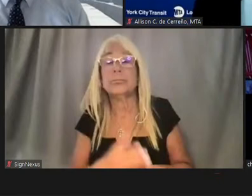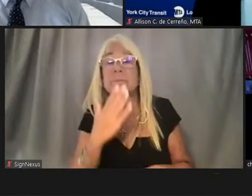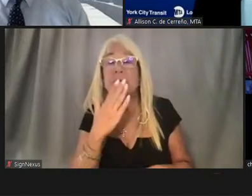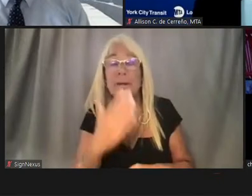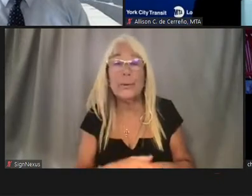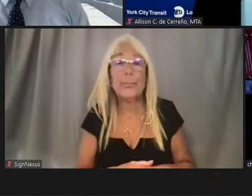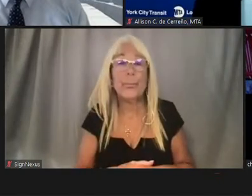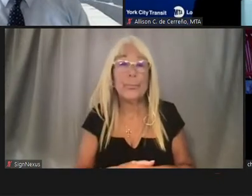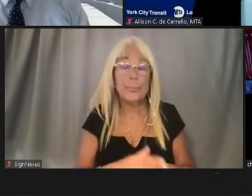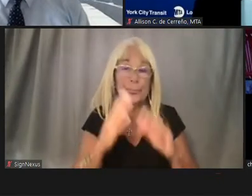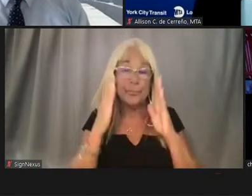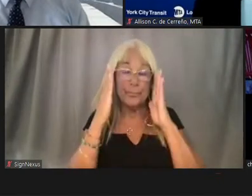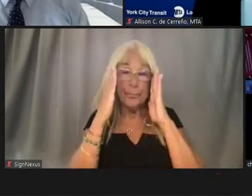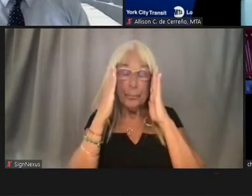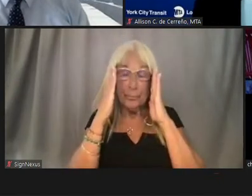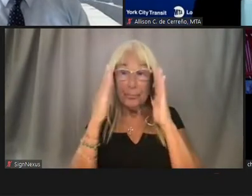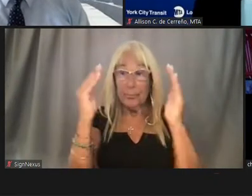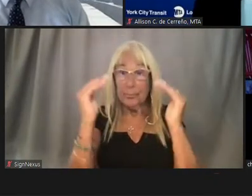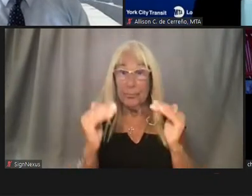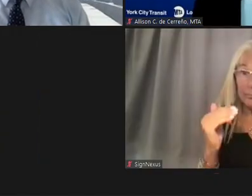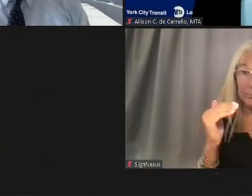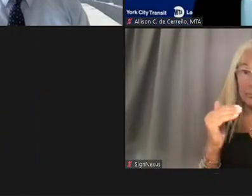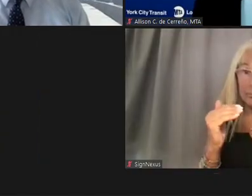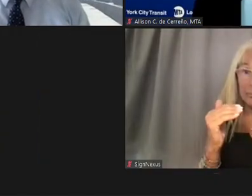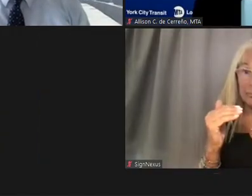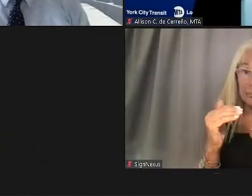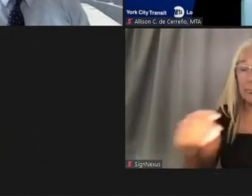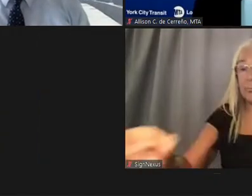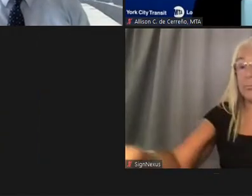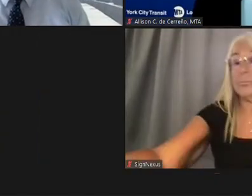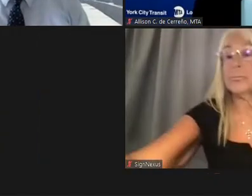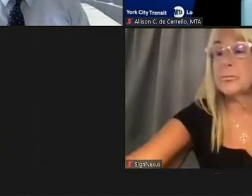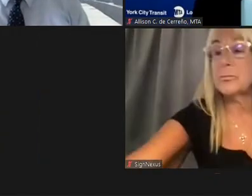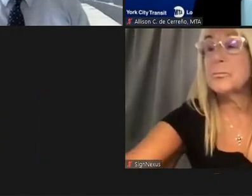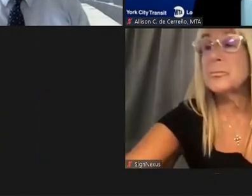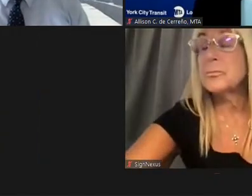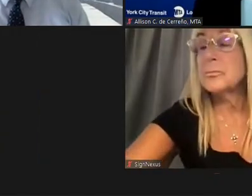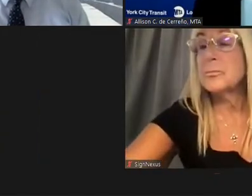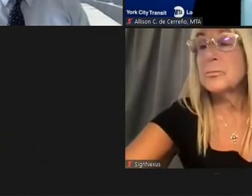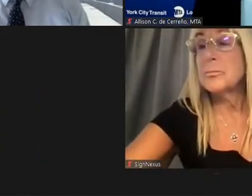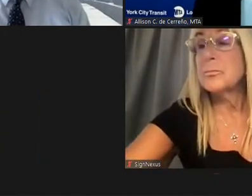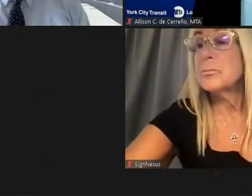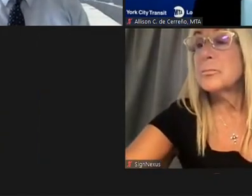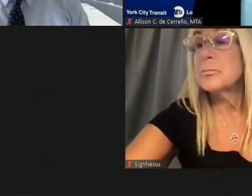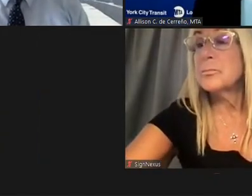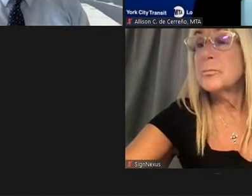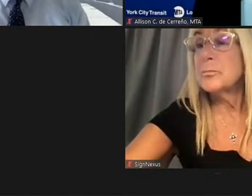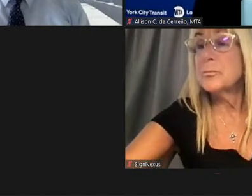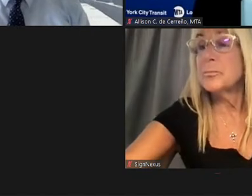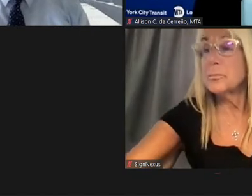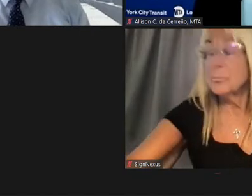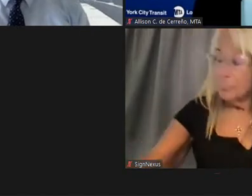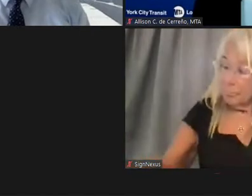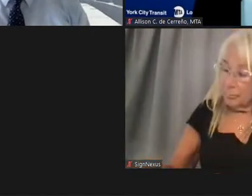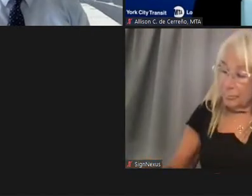you our next speaker is jutin Horsemen followed by Jim Wright